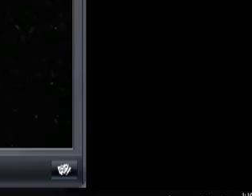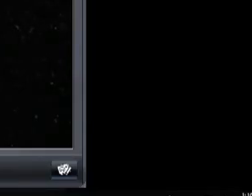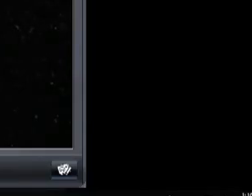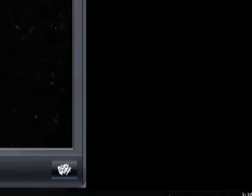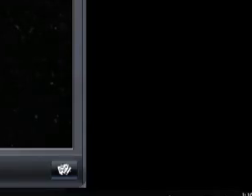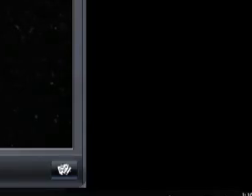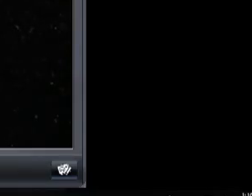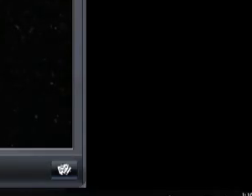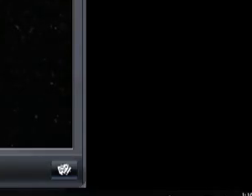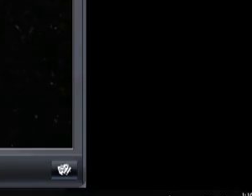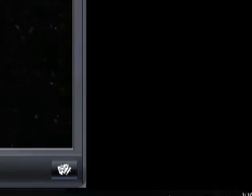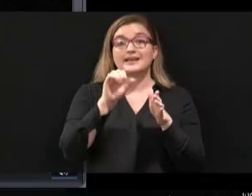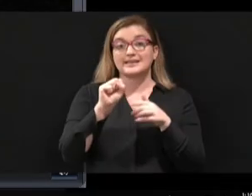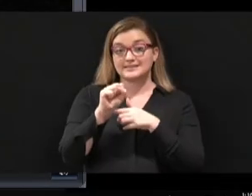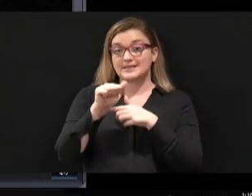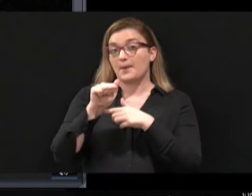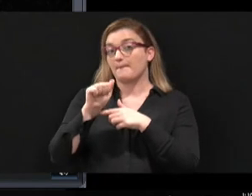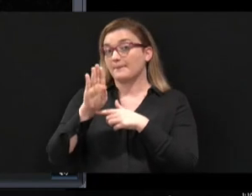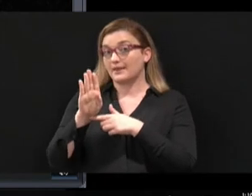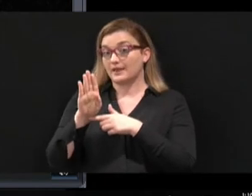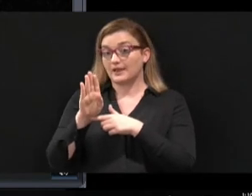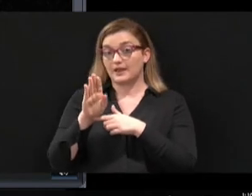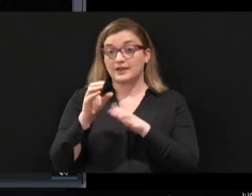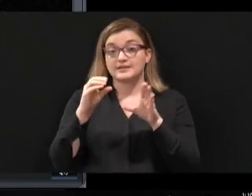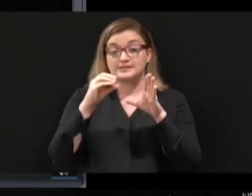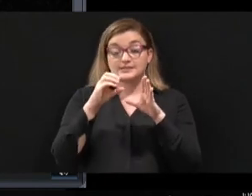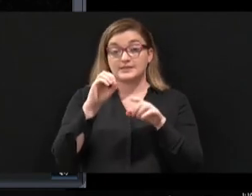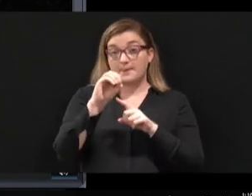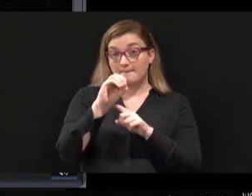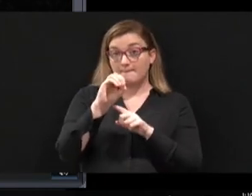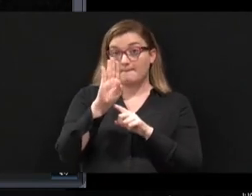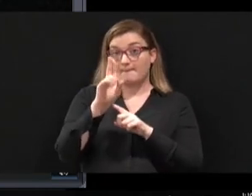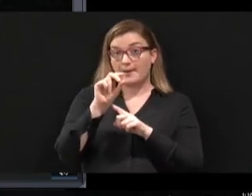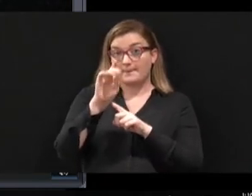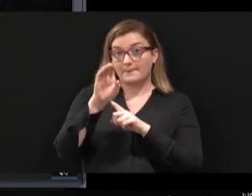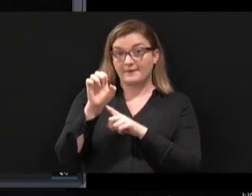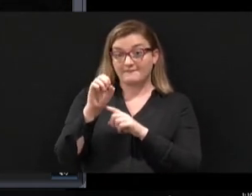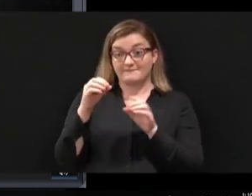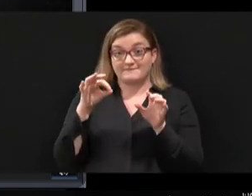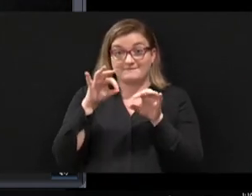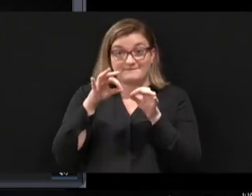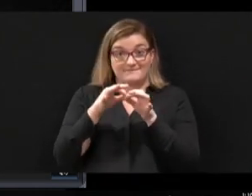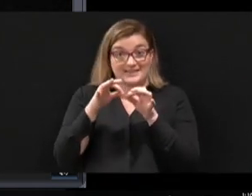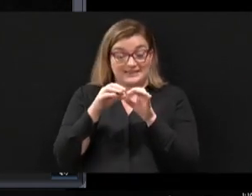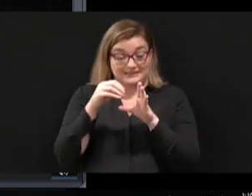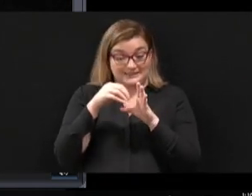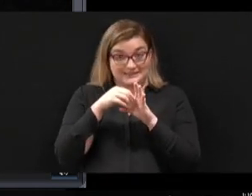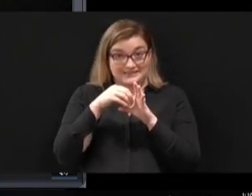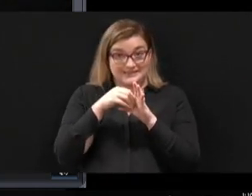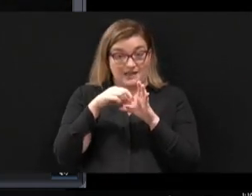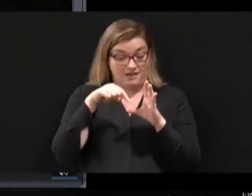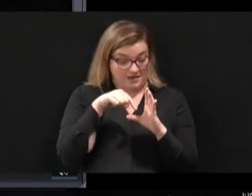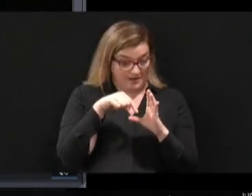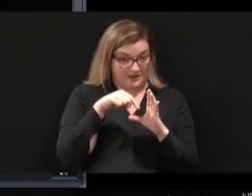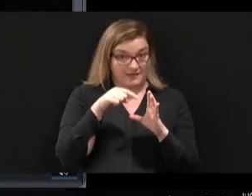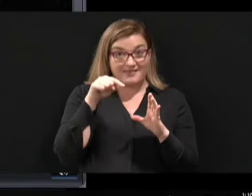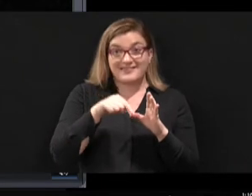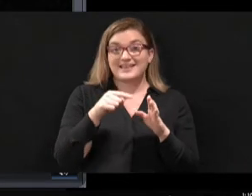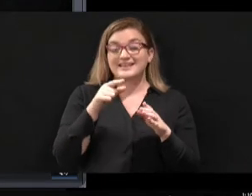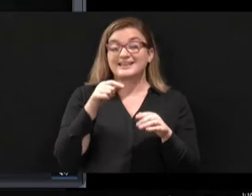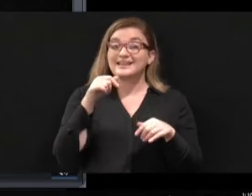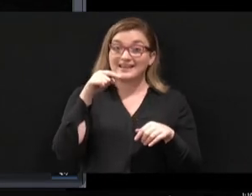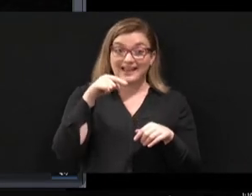on the line? Does the bubble fit inside? I use my hand to check and see if this letter is a B. You're